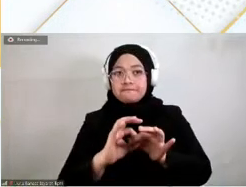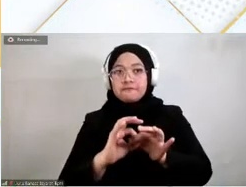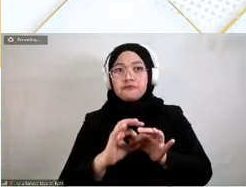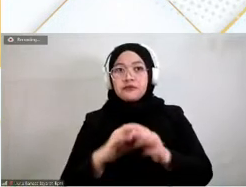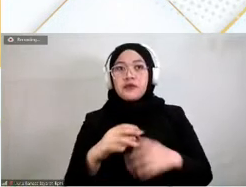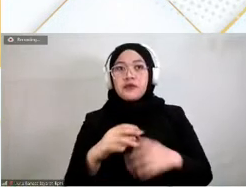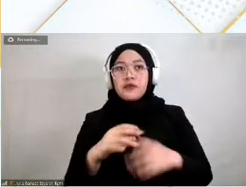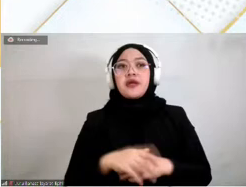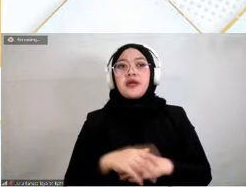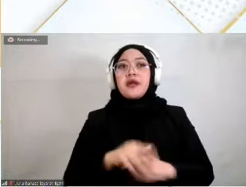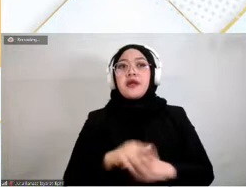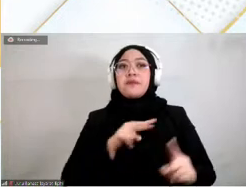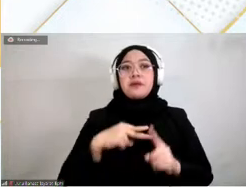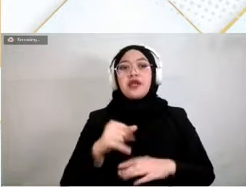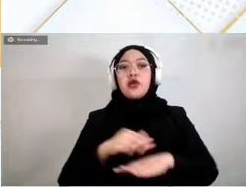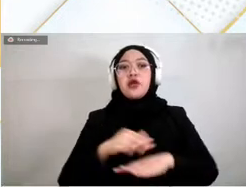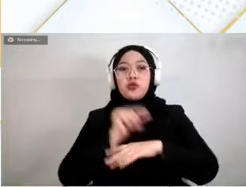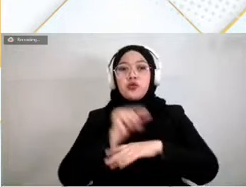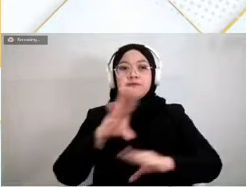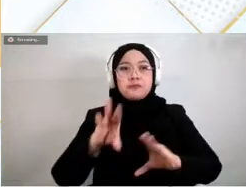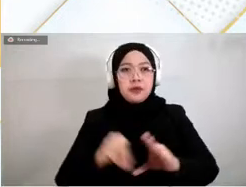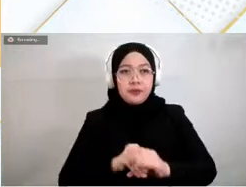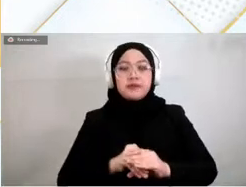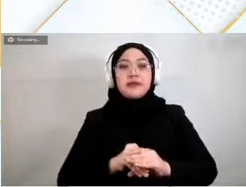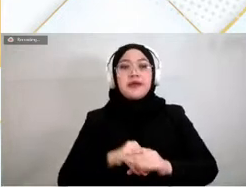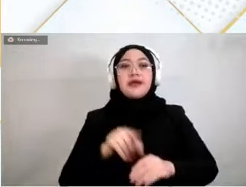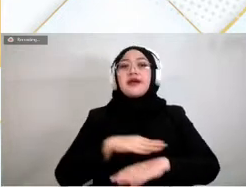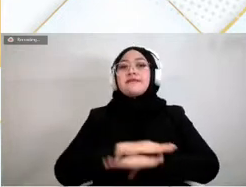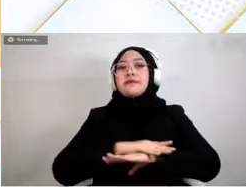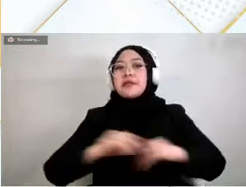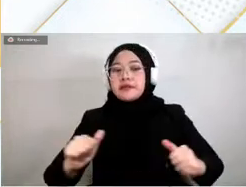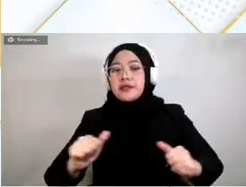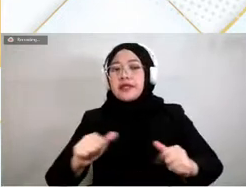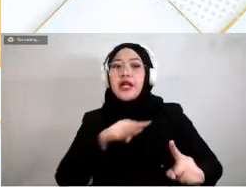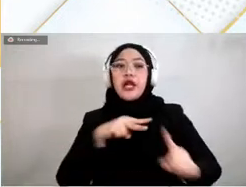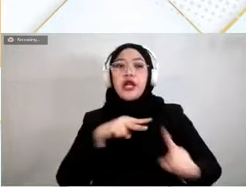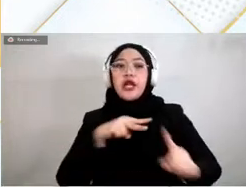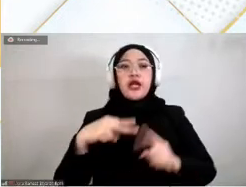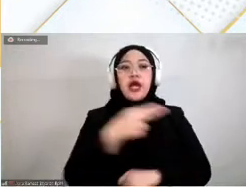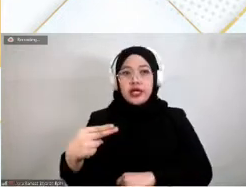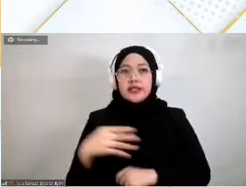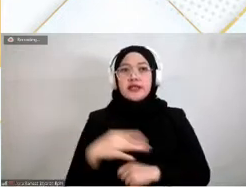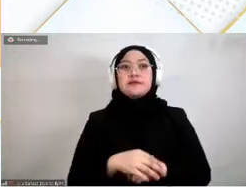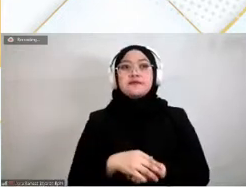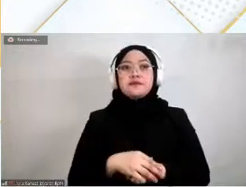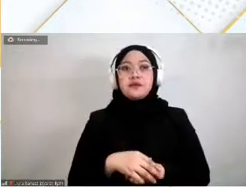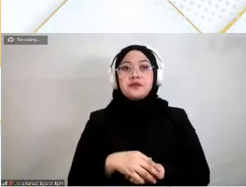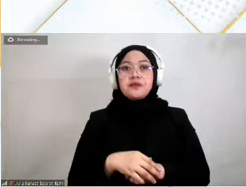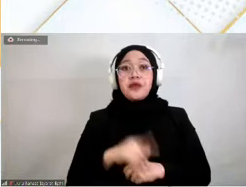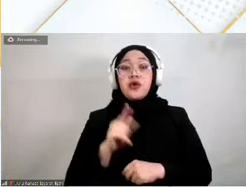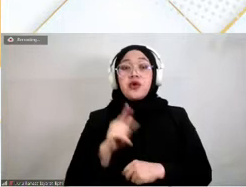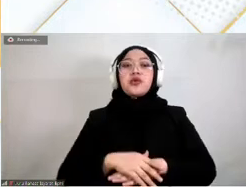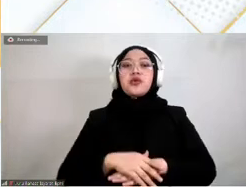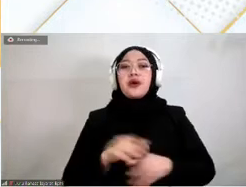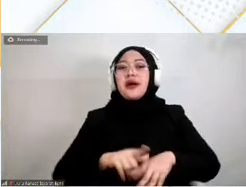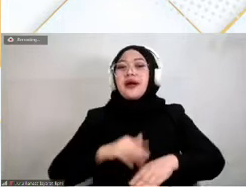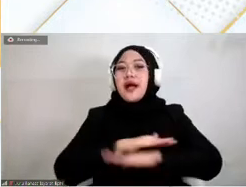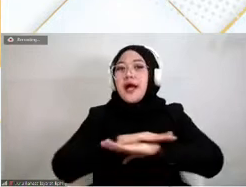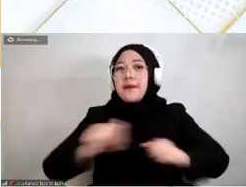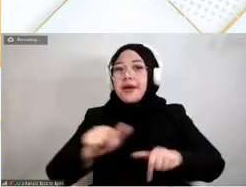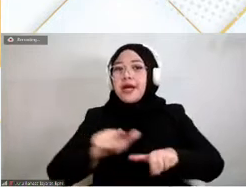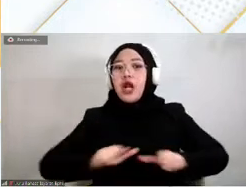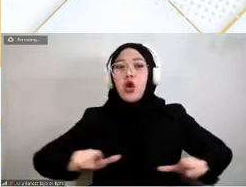of establishing peace and stability from Indonesia perspective, namely domestic security and